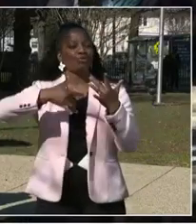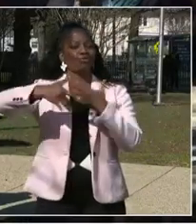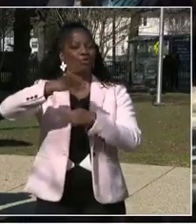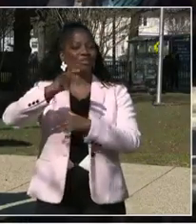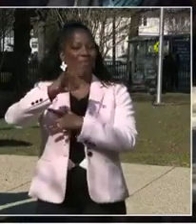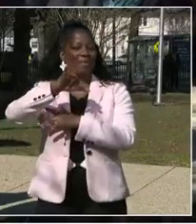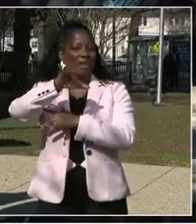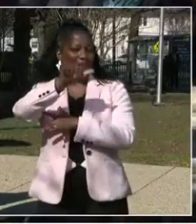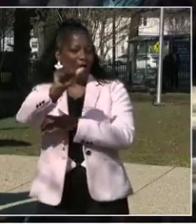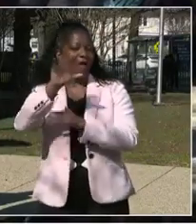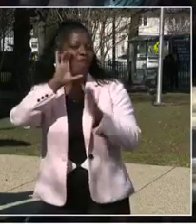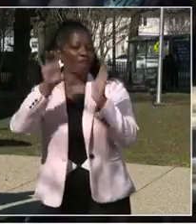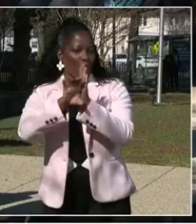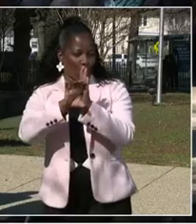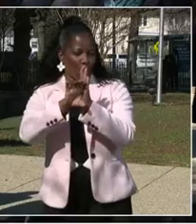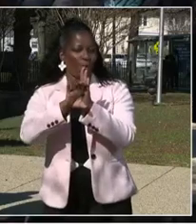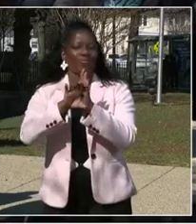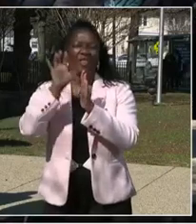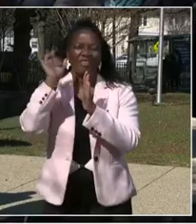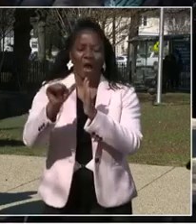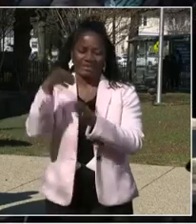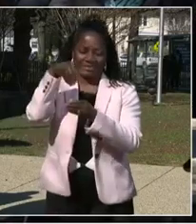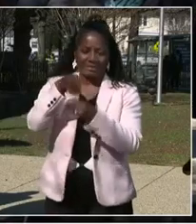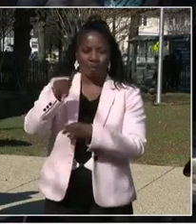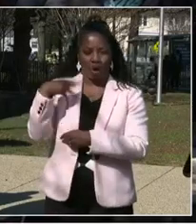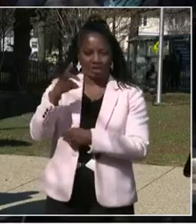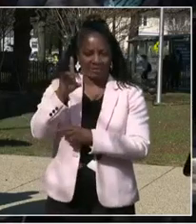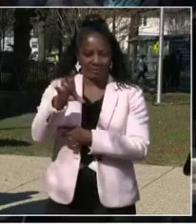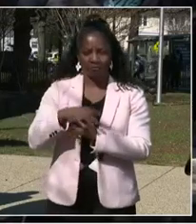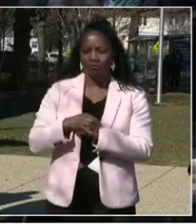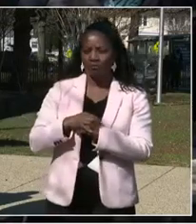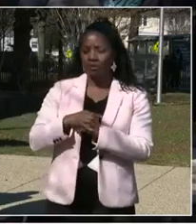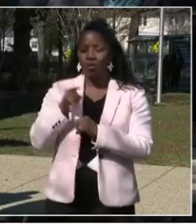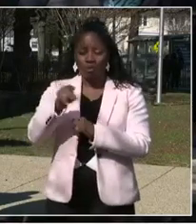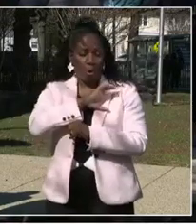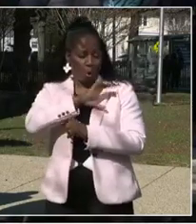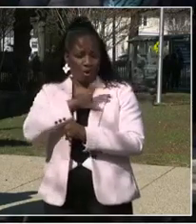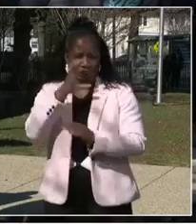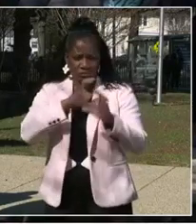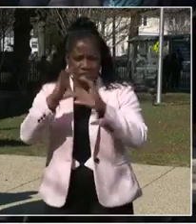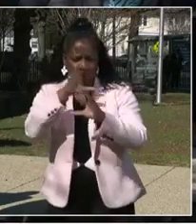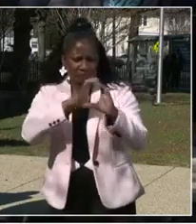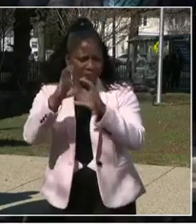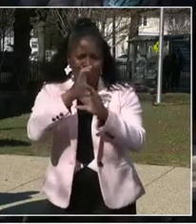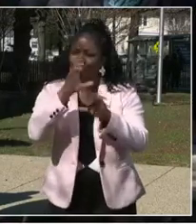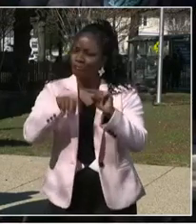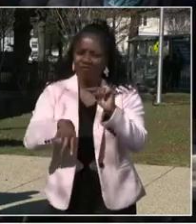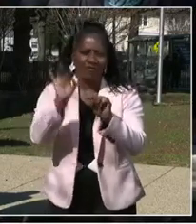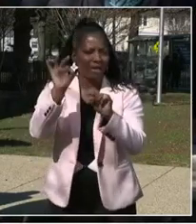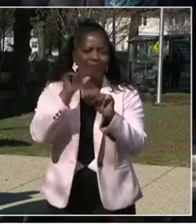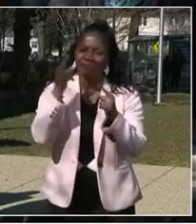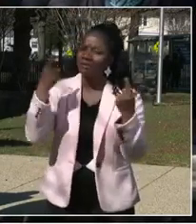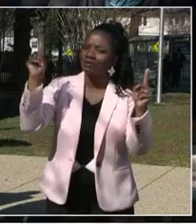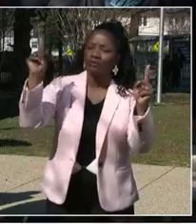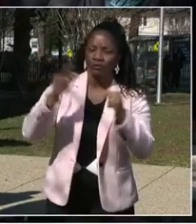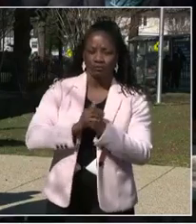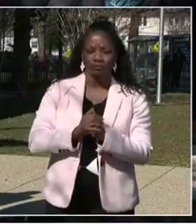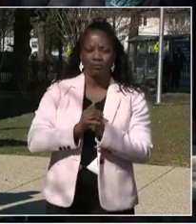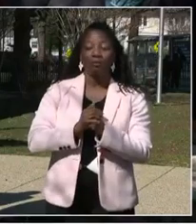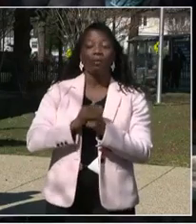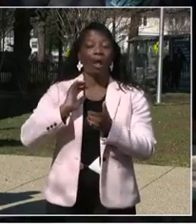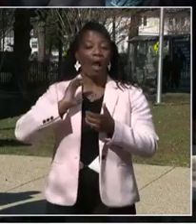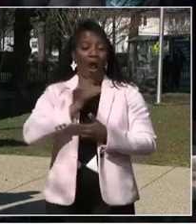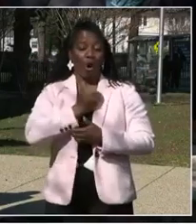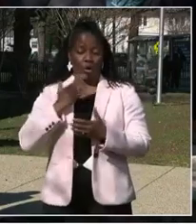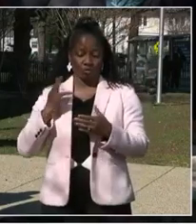District of Columbia. Law enforcement attempted to locate him but were initially unsuccessful. At our joint agency